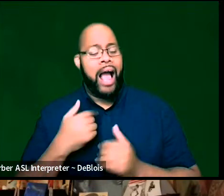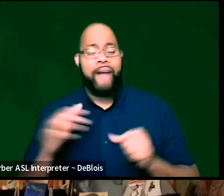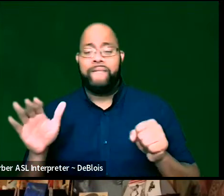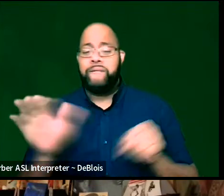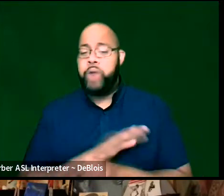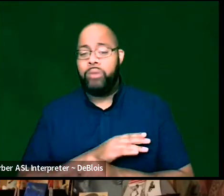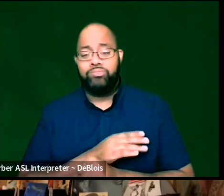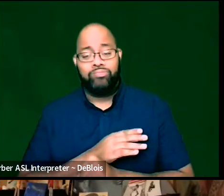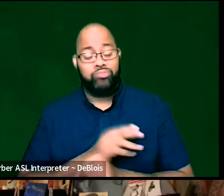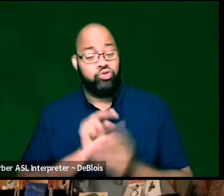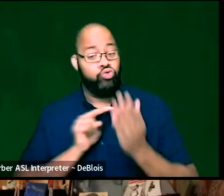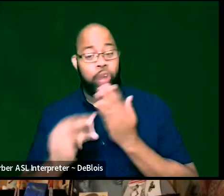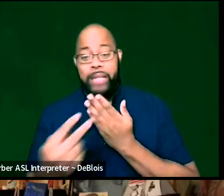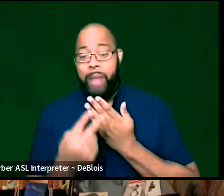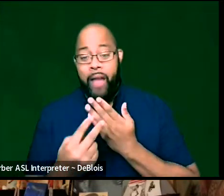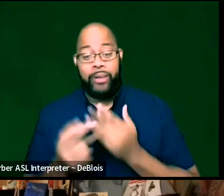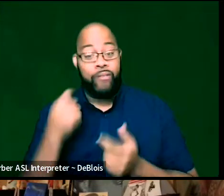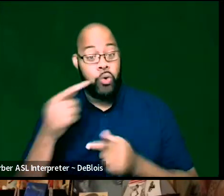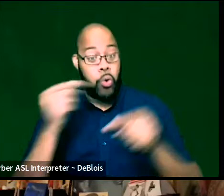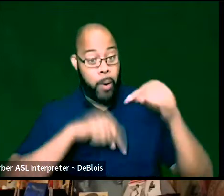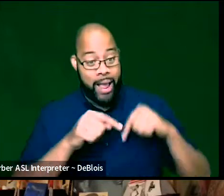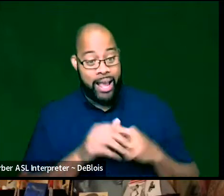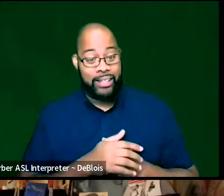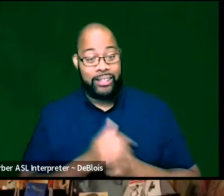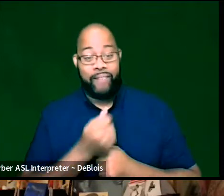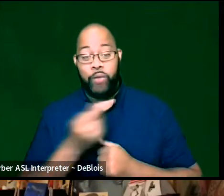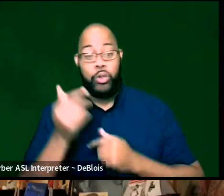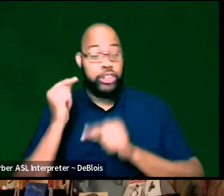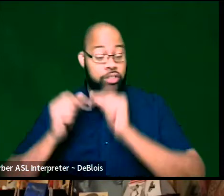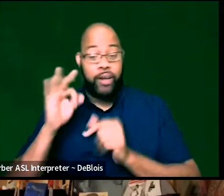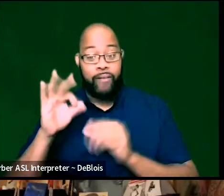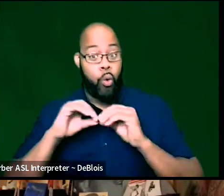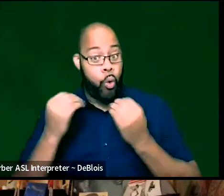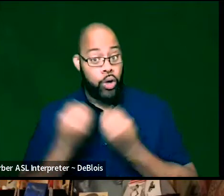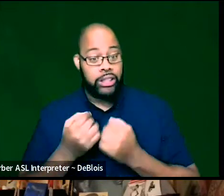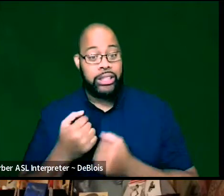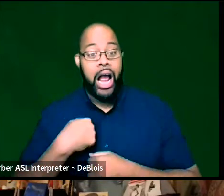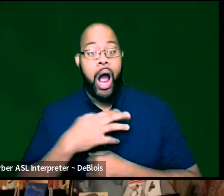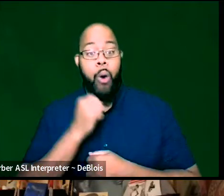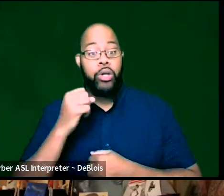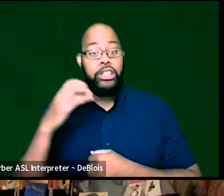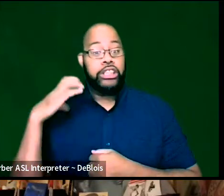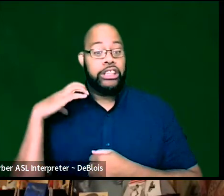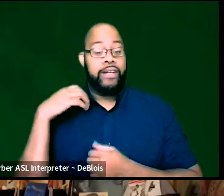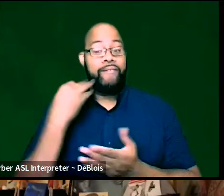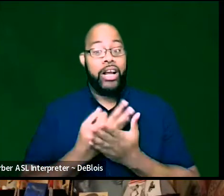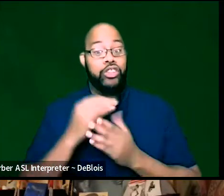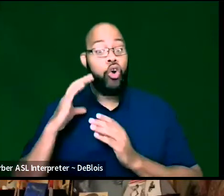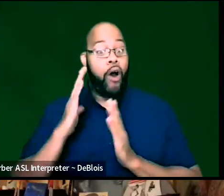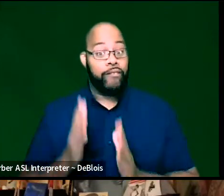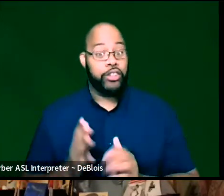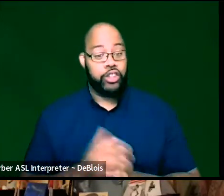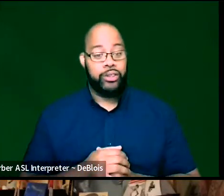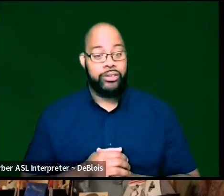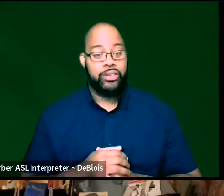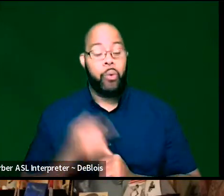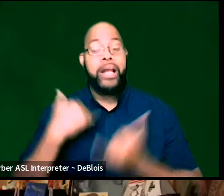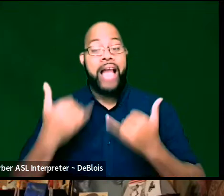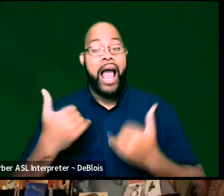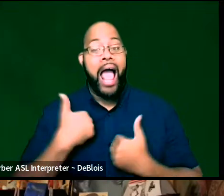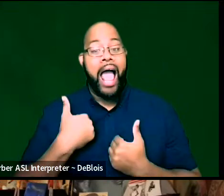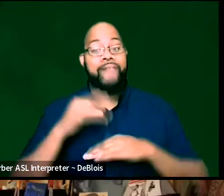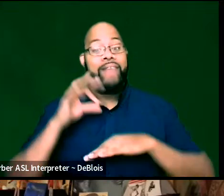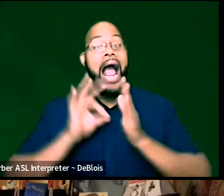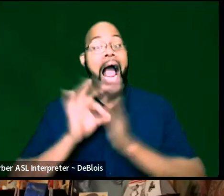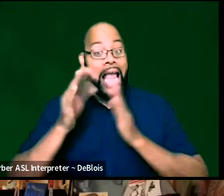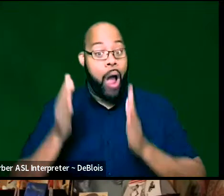completely transparent. If you go back a couple generations of the organization, I was the chief financial officer. We now have